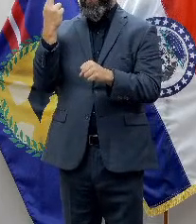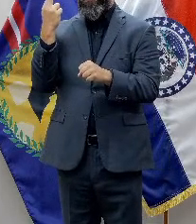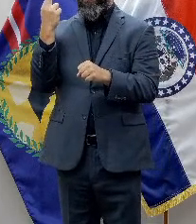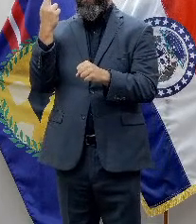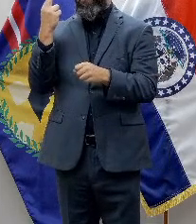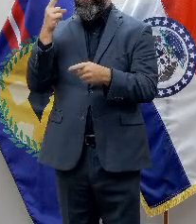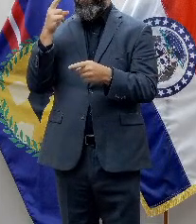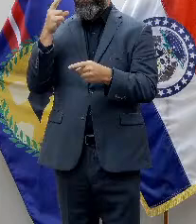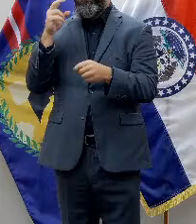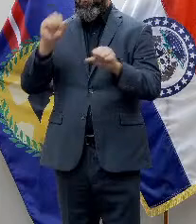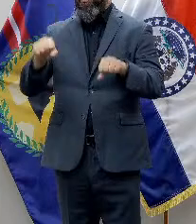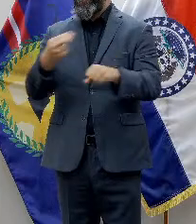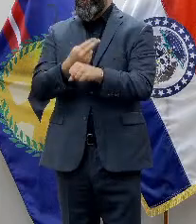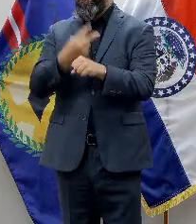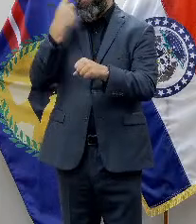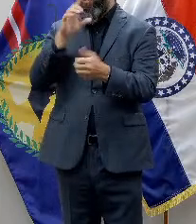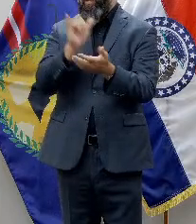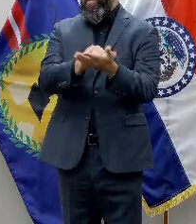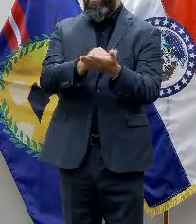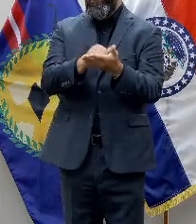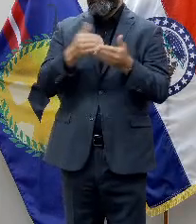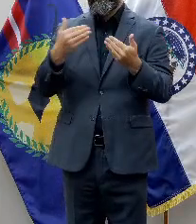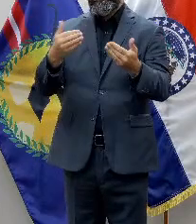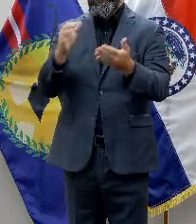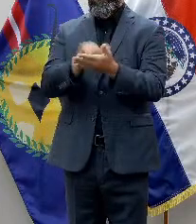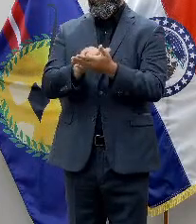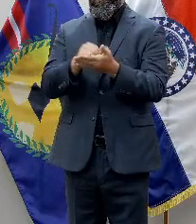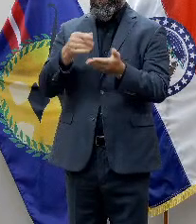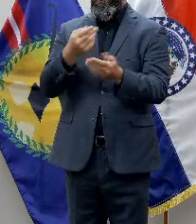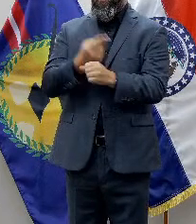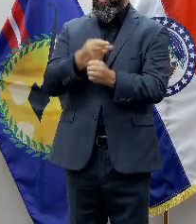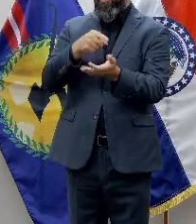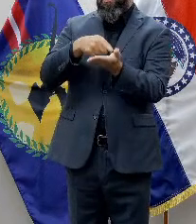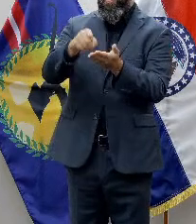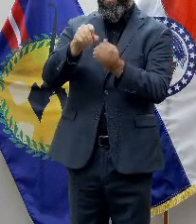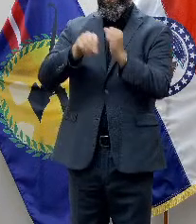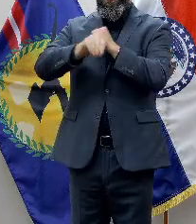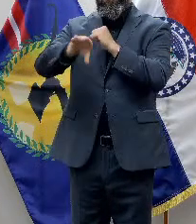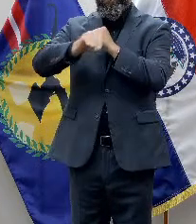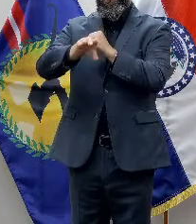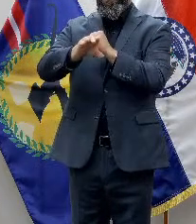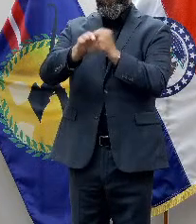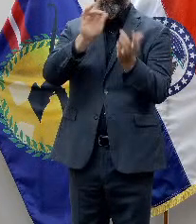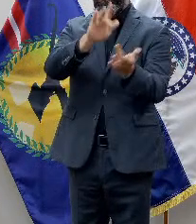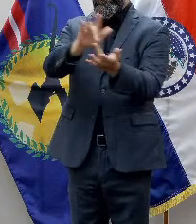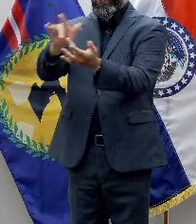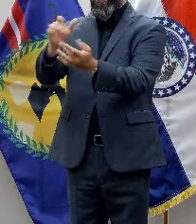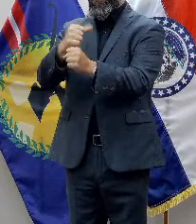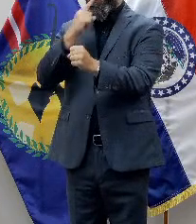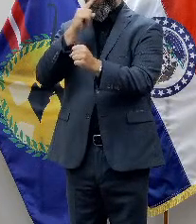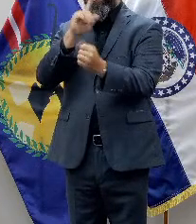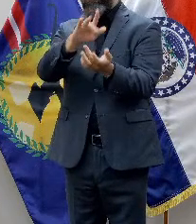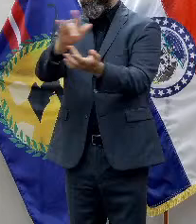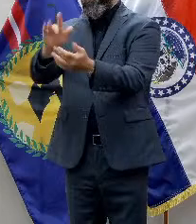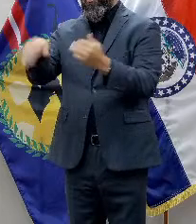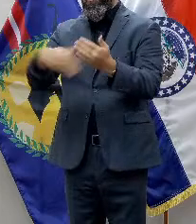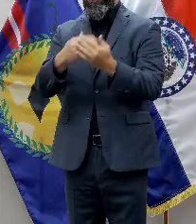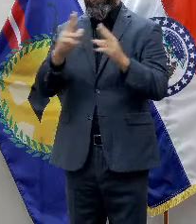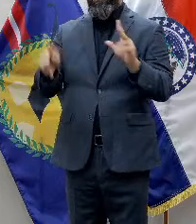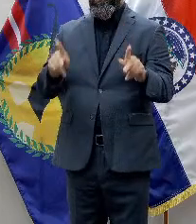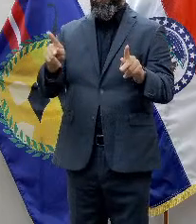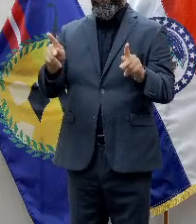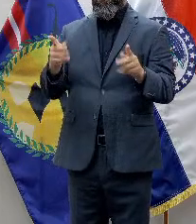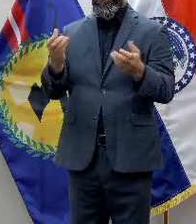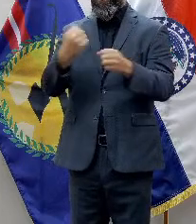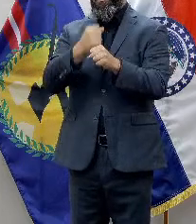did proceed in that fashion. So we have used paid advertising to reach additional markets to make sure that we were saturating as much of the